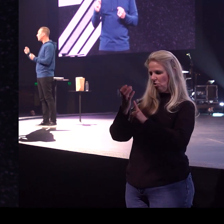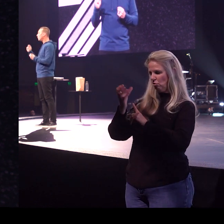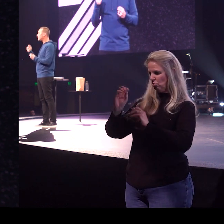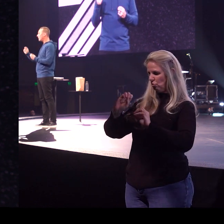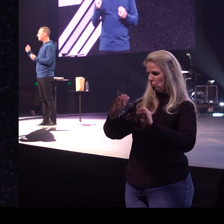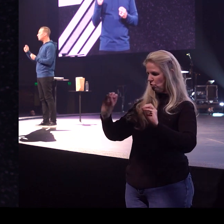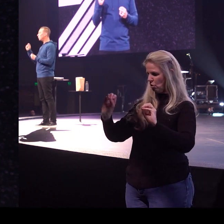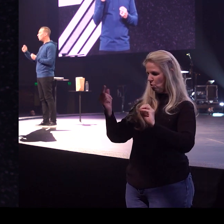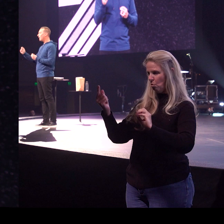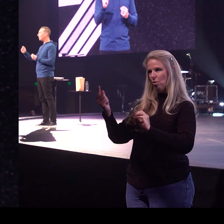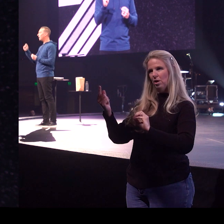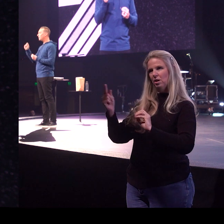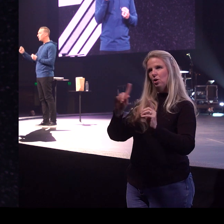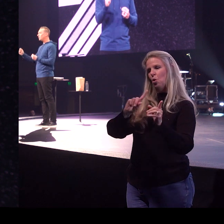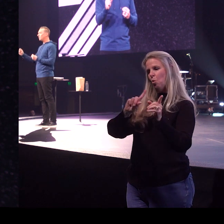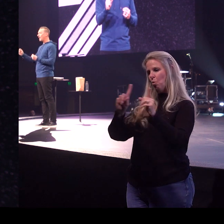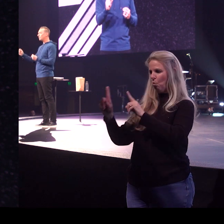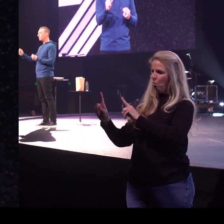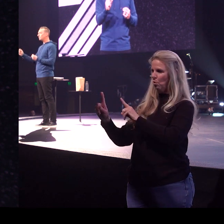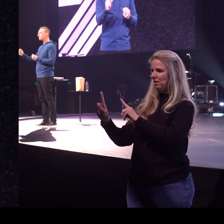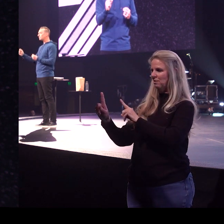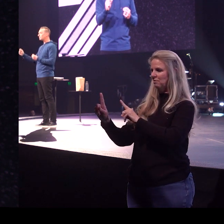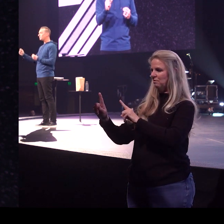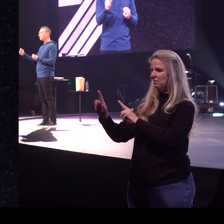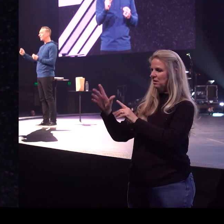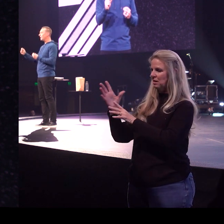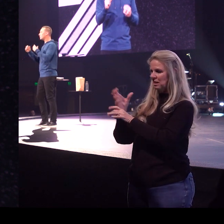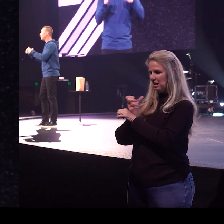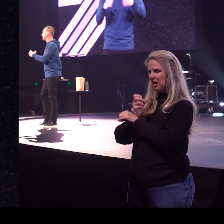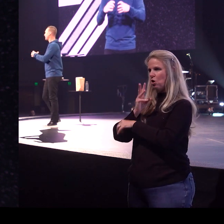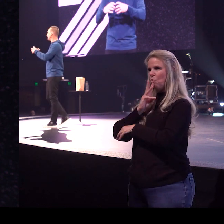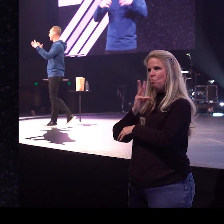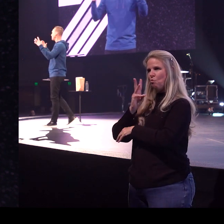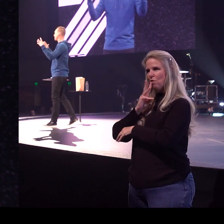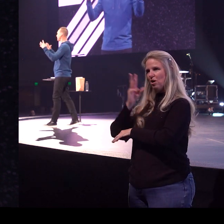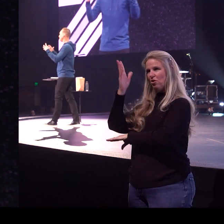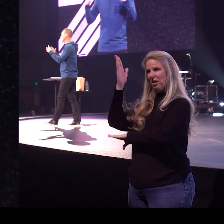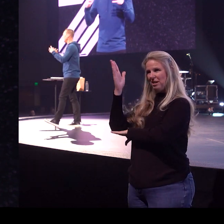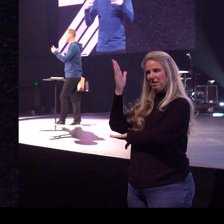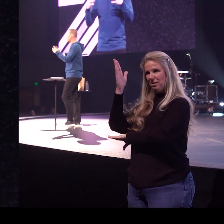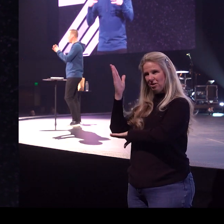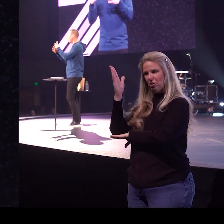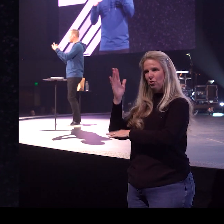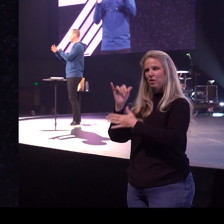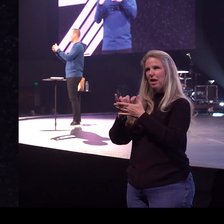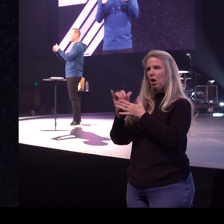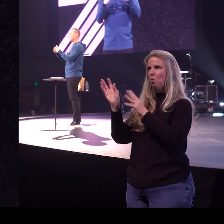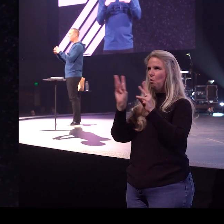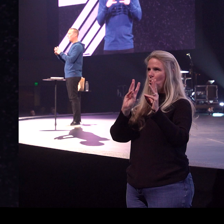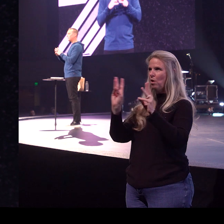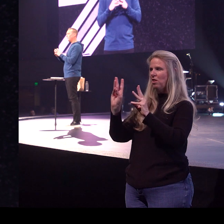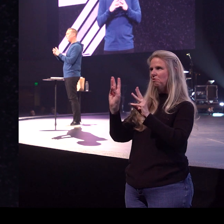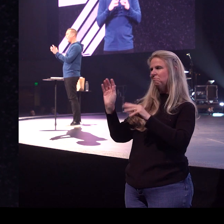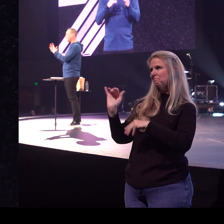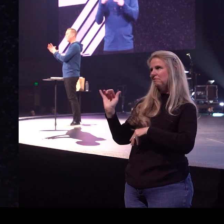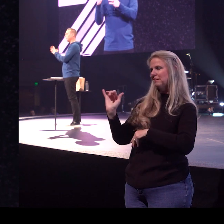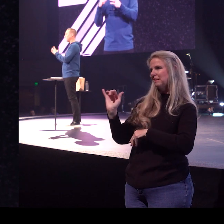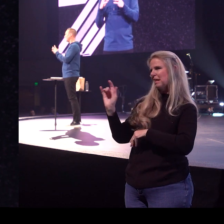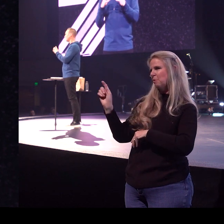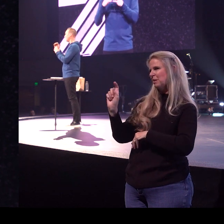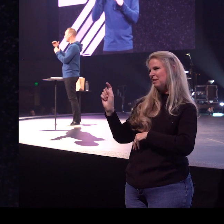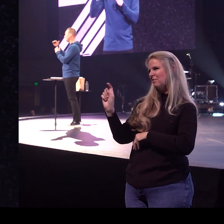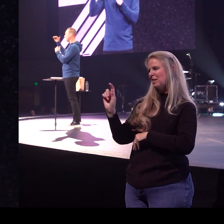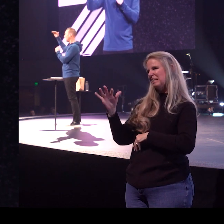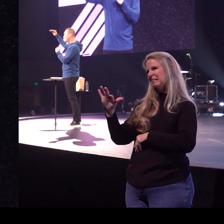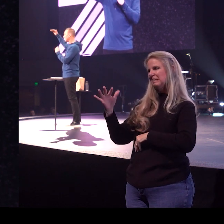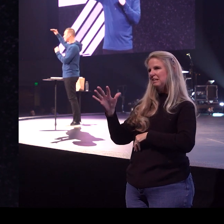no one was coming to a well at noon in the afternoon. Israel has a climate that is somewhat similar to Phoenix. In the afternoons, it can